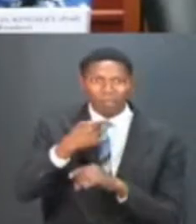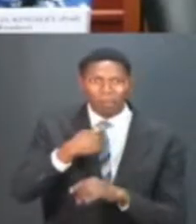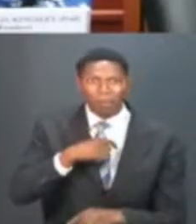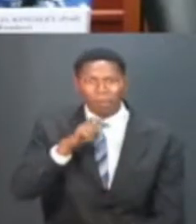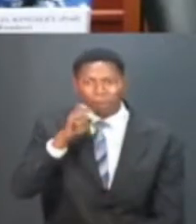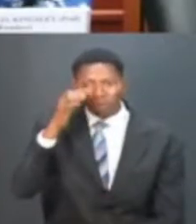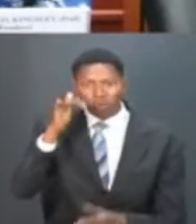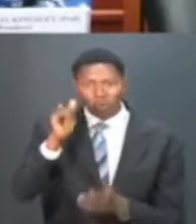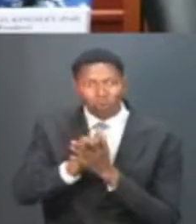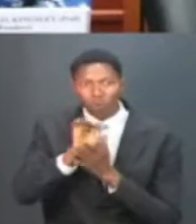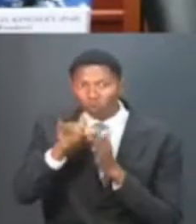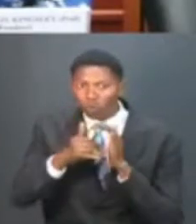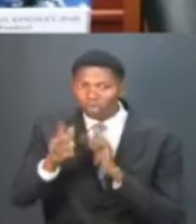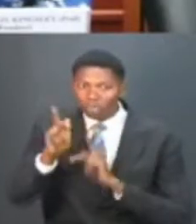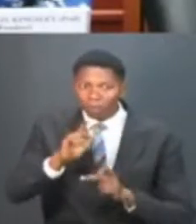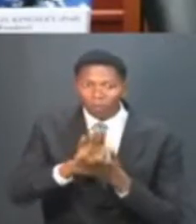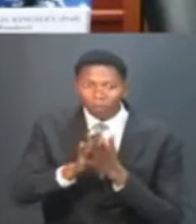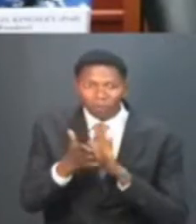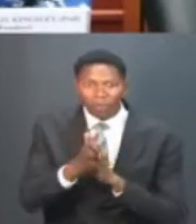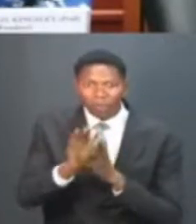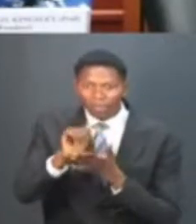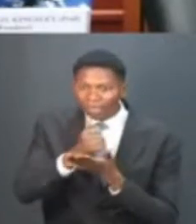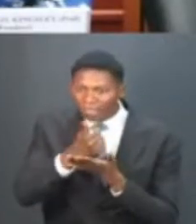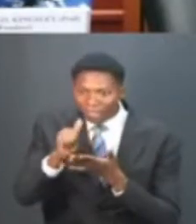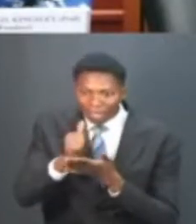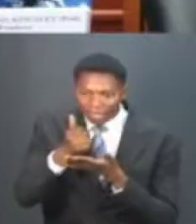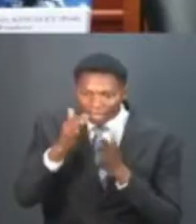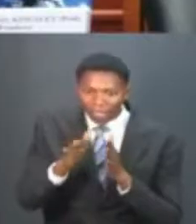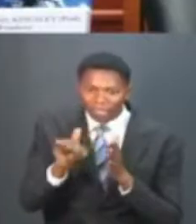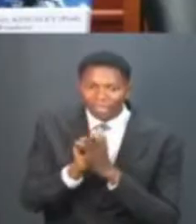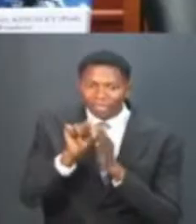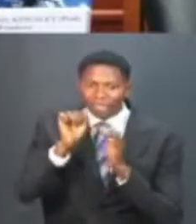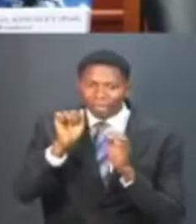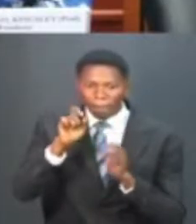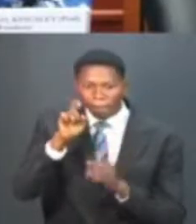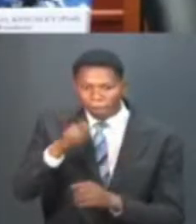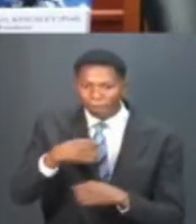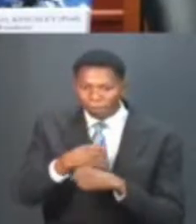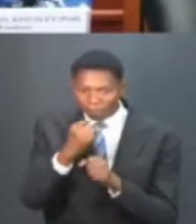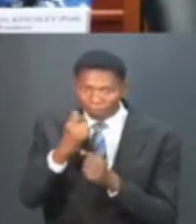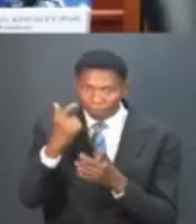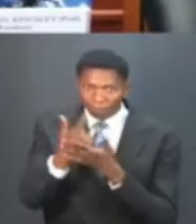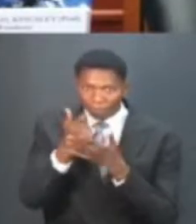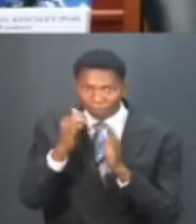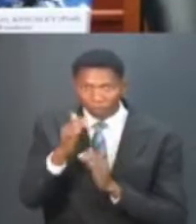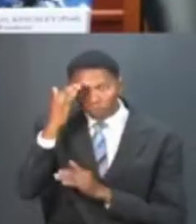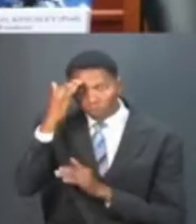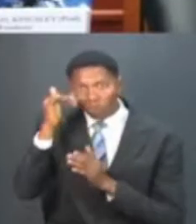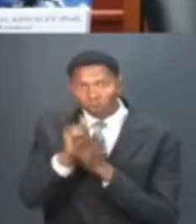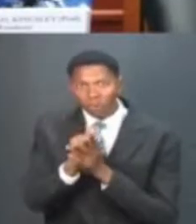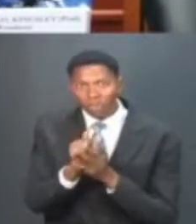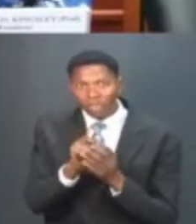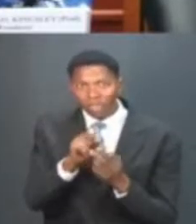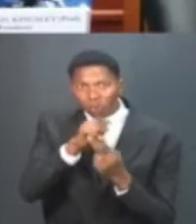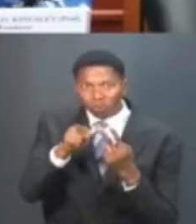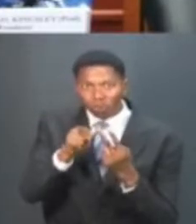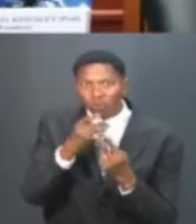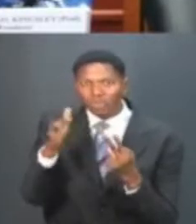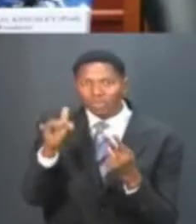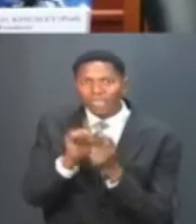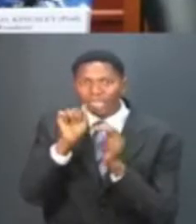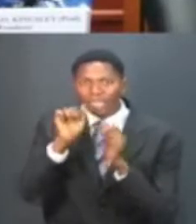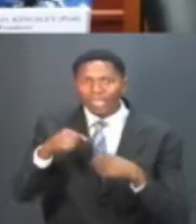all will be as ambassadors, just to drum home for Ghanaians to know that two things that can reduce the burden of